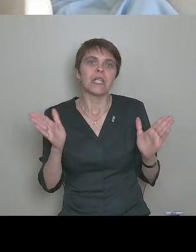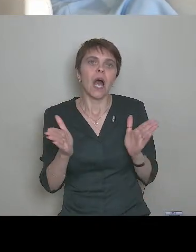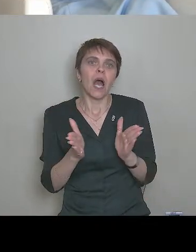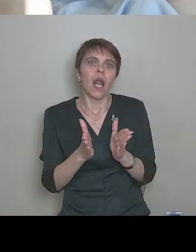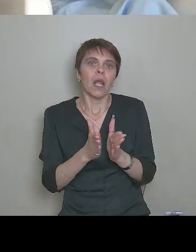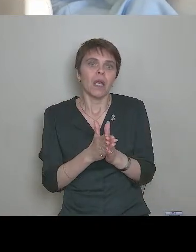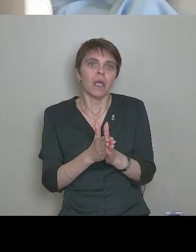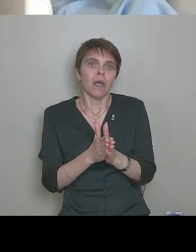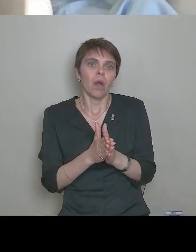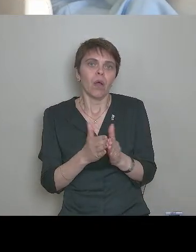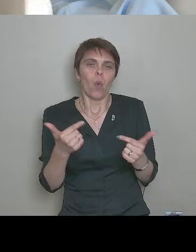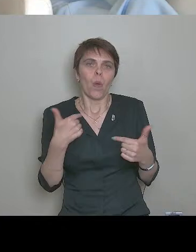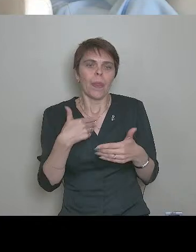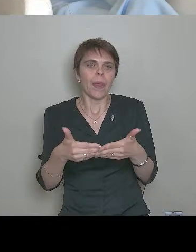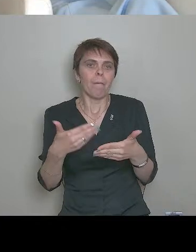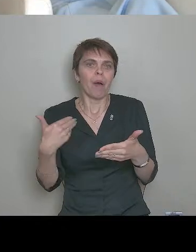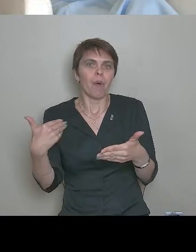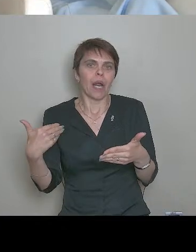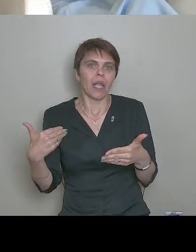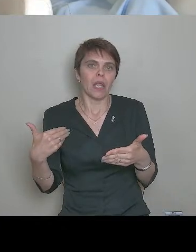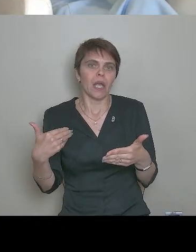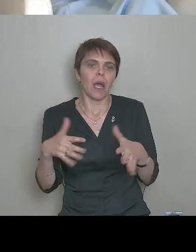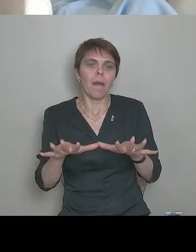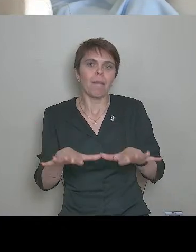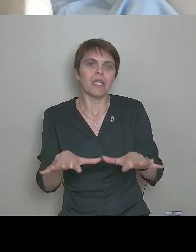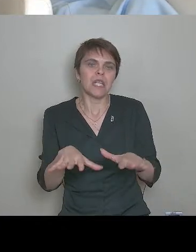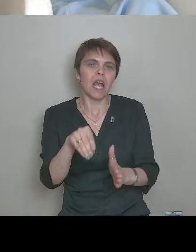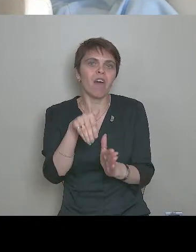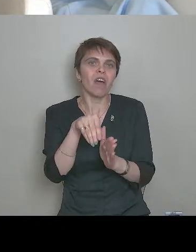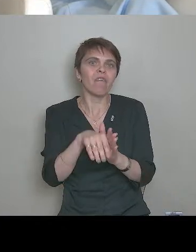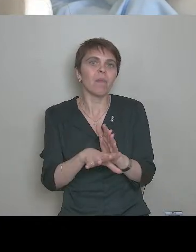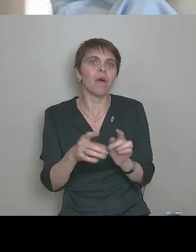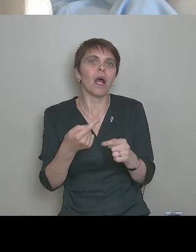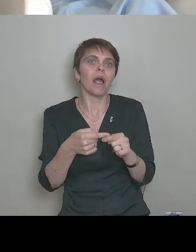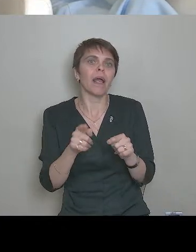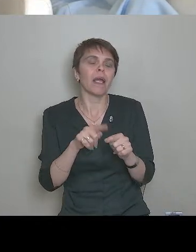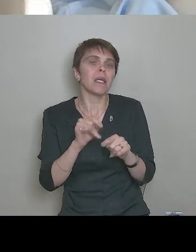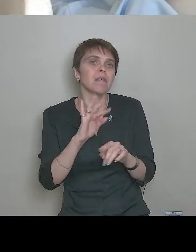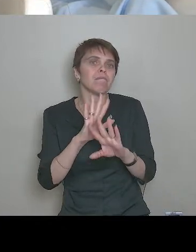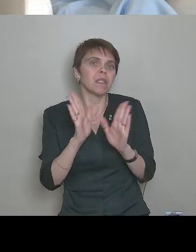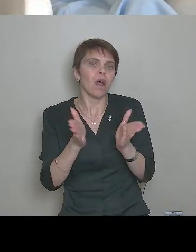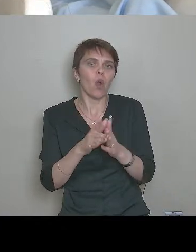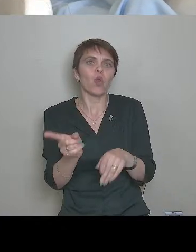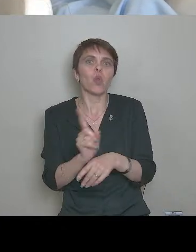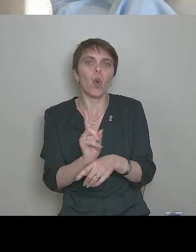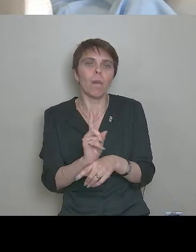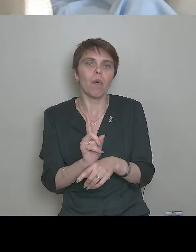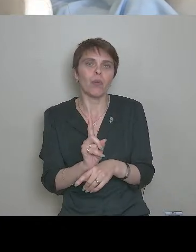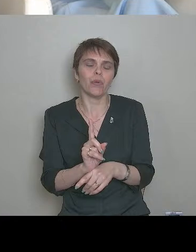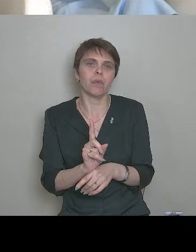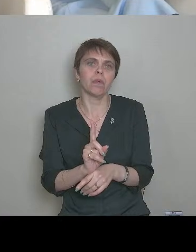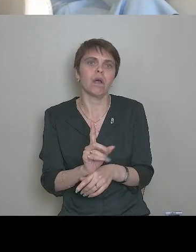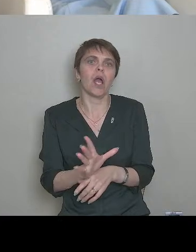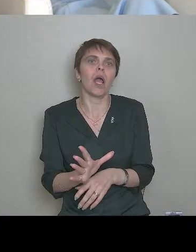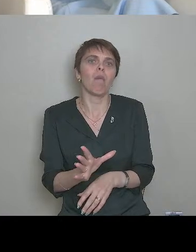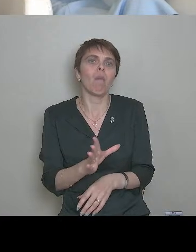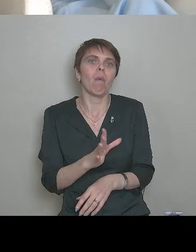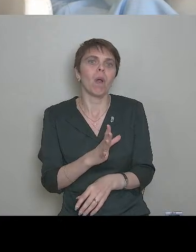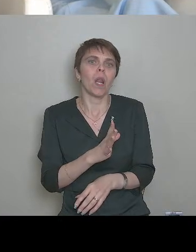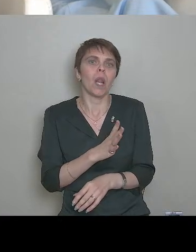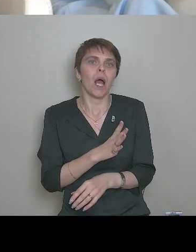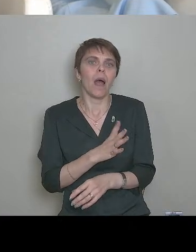In general, at the previous local elections, and there is a general norm